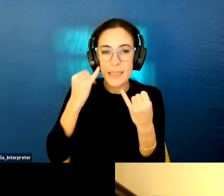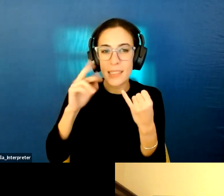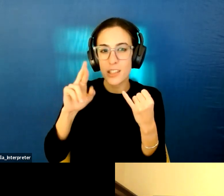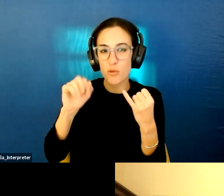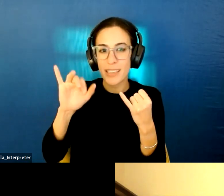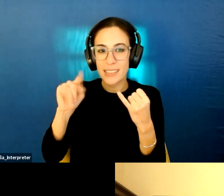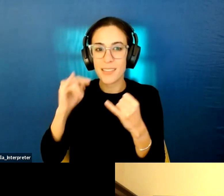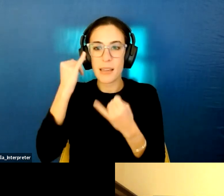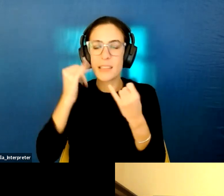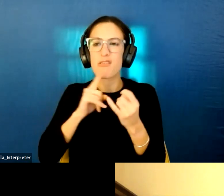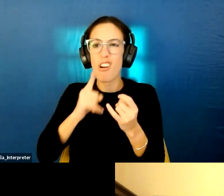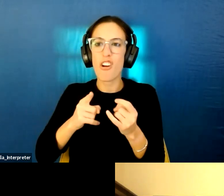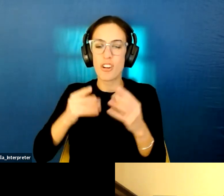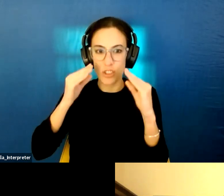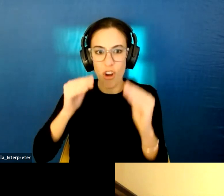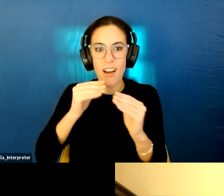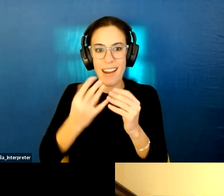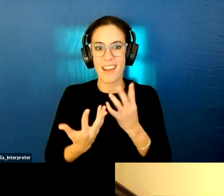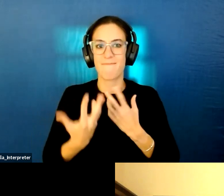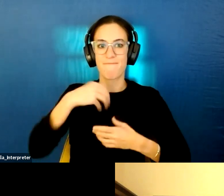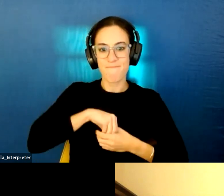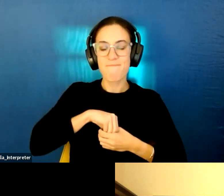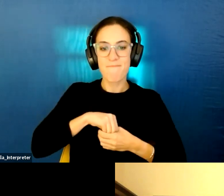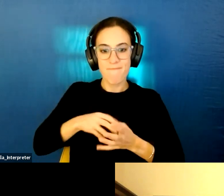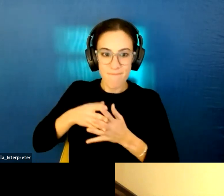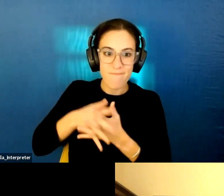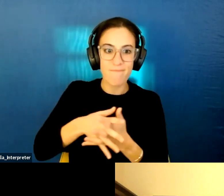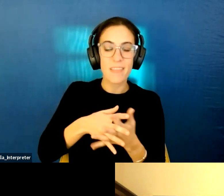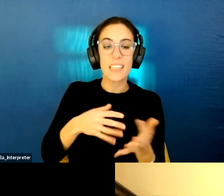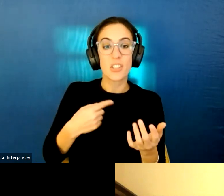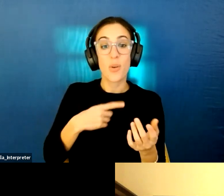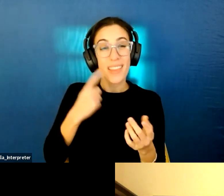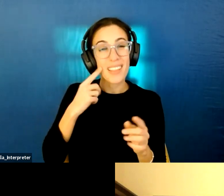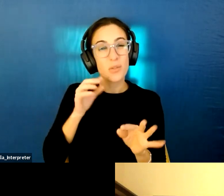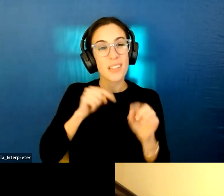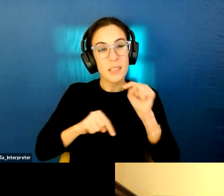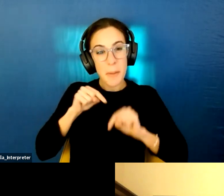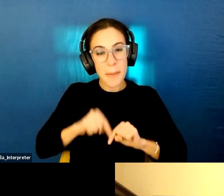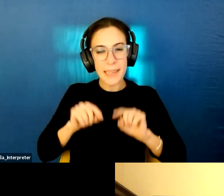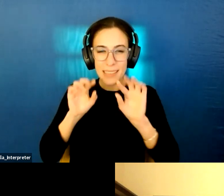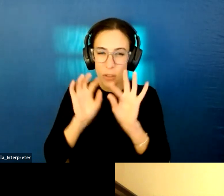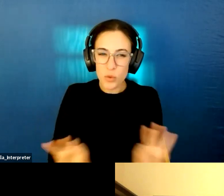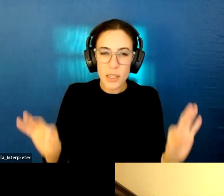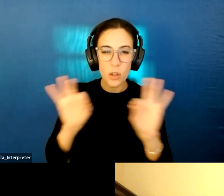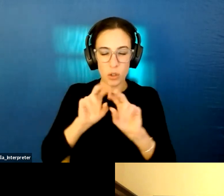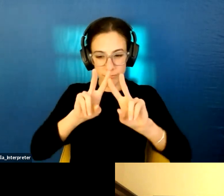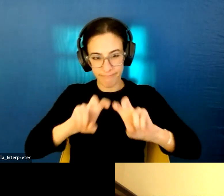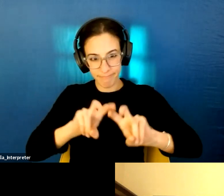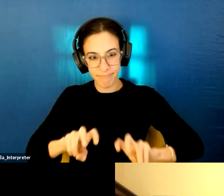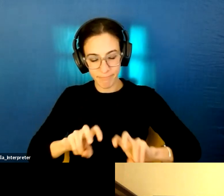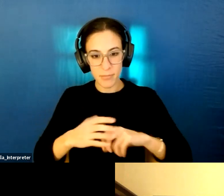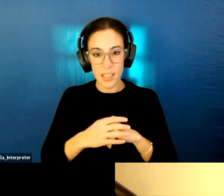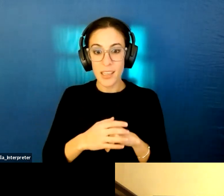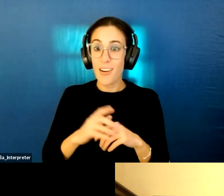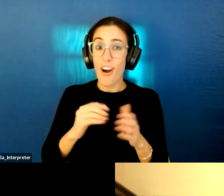actually reckoning with the weight of that is really critical in this moment, because too often there's a desire to move quickly. And when we move quickly,